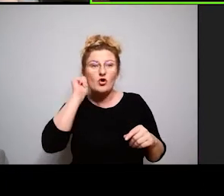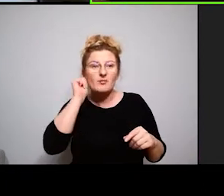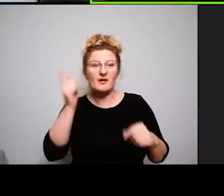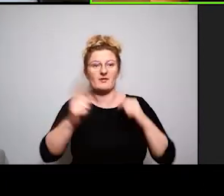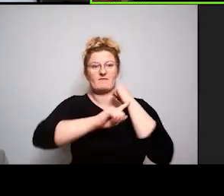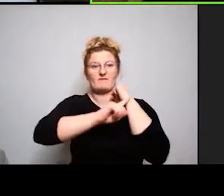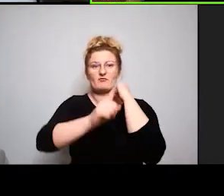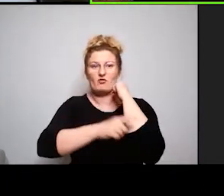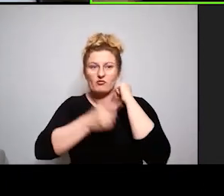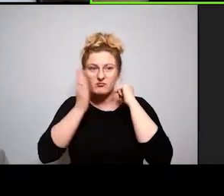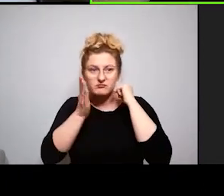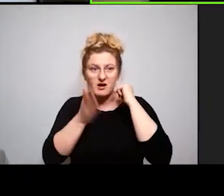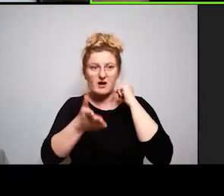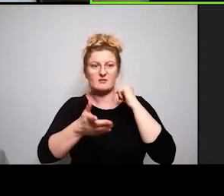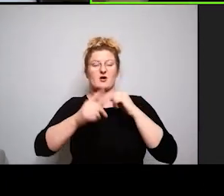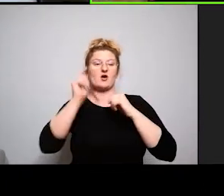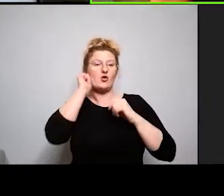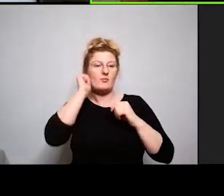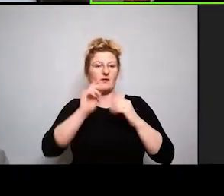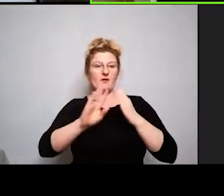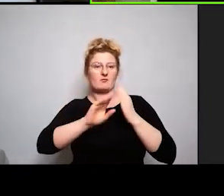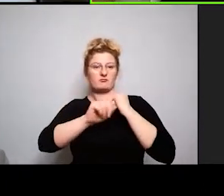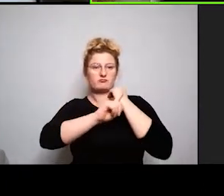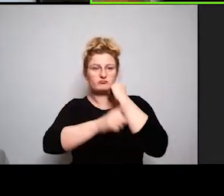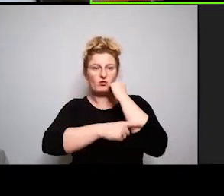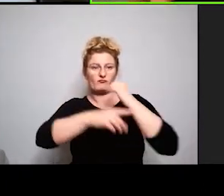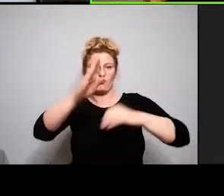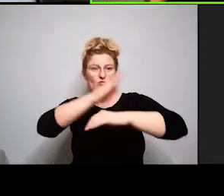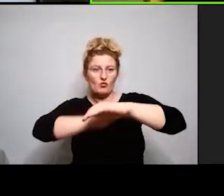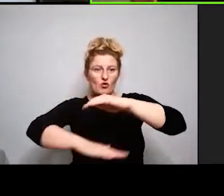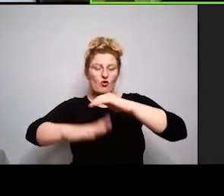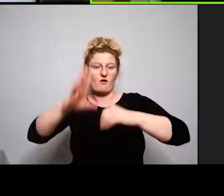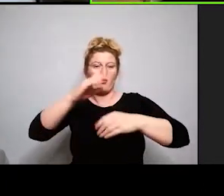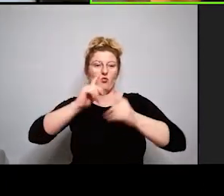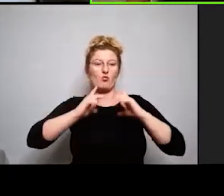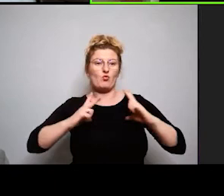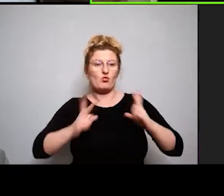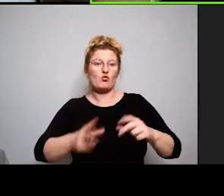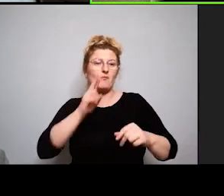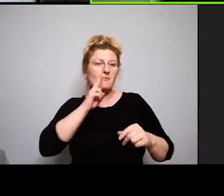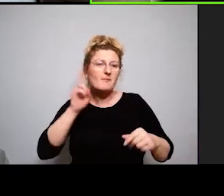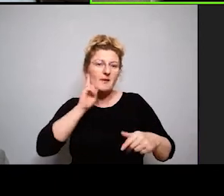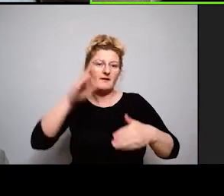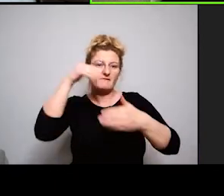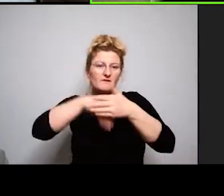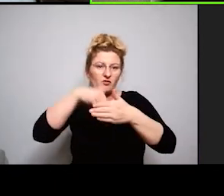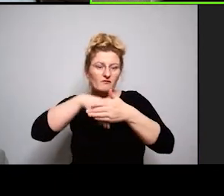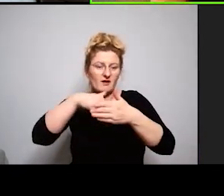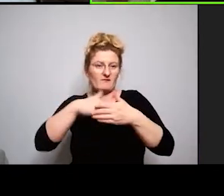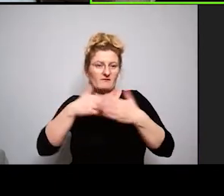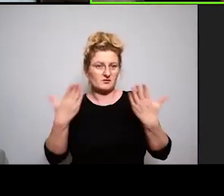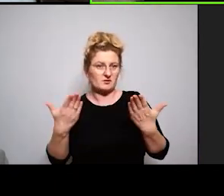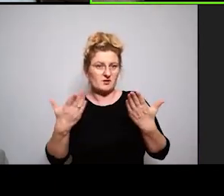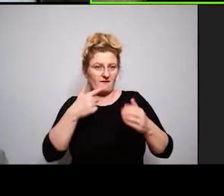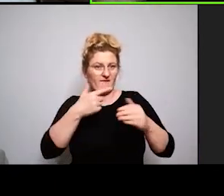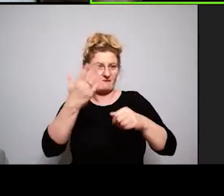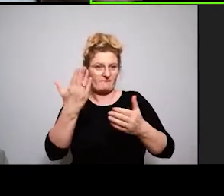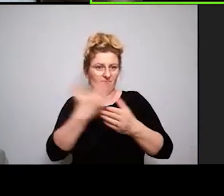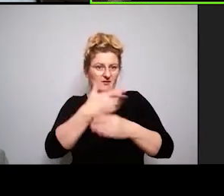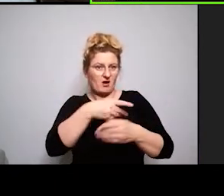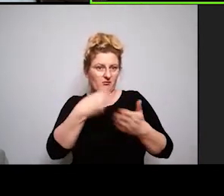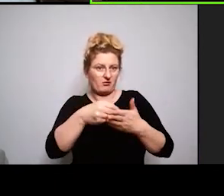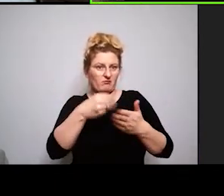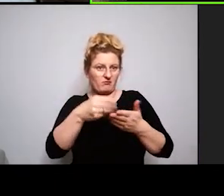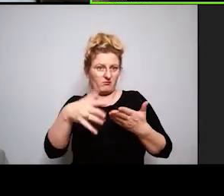3-4 months, although she's not working, and maybe she will continue raising her child or her